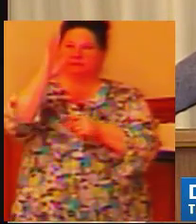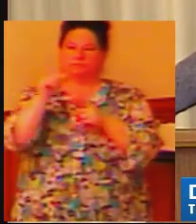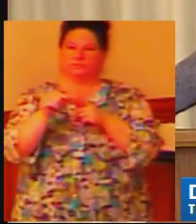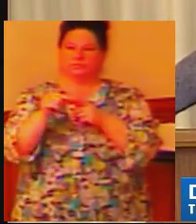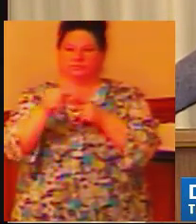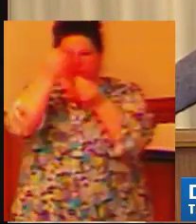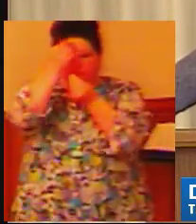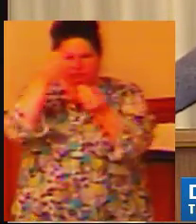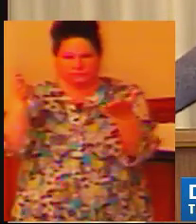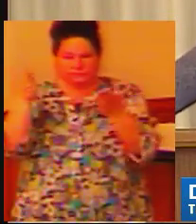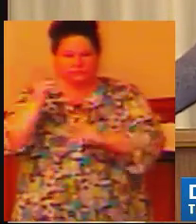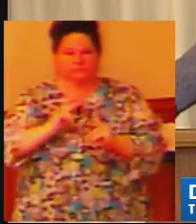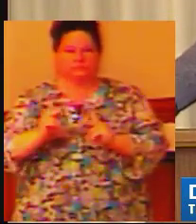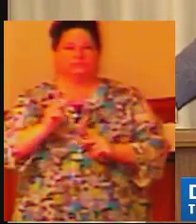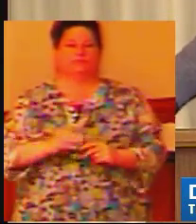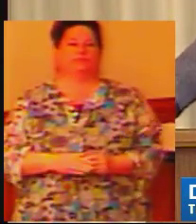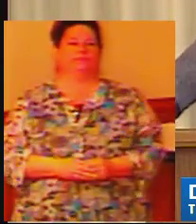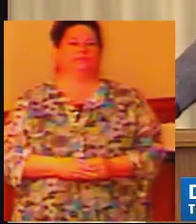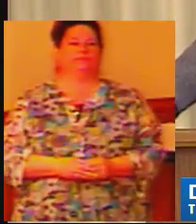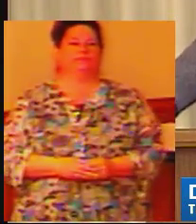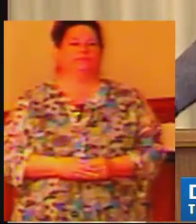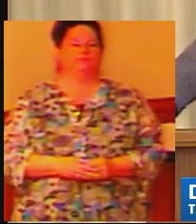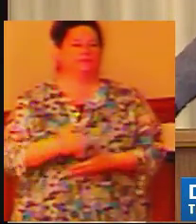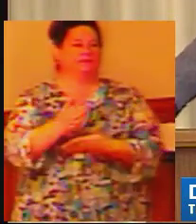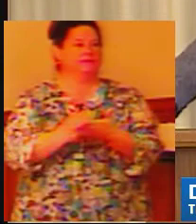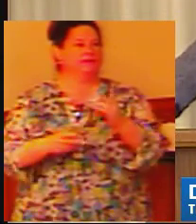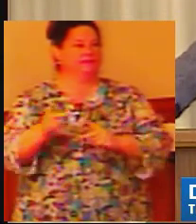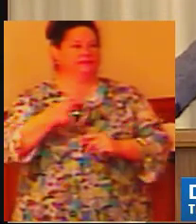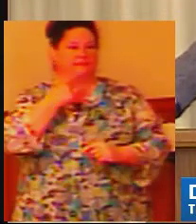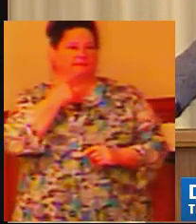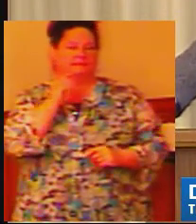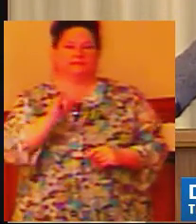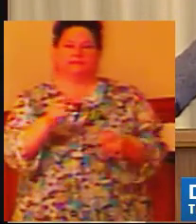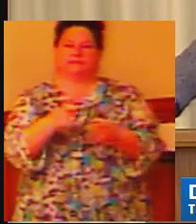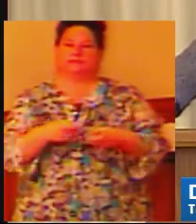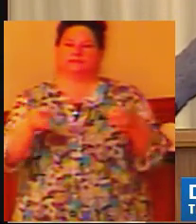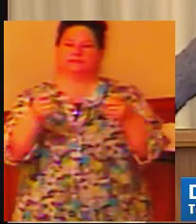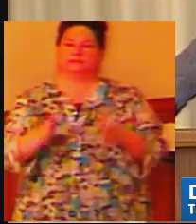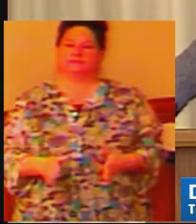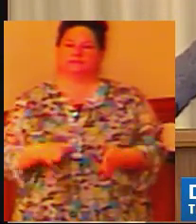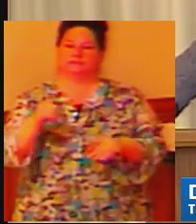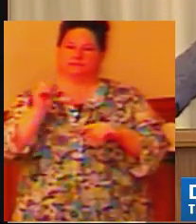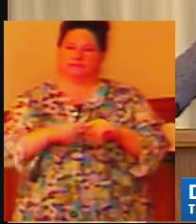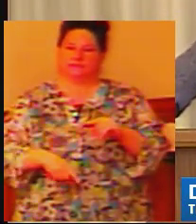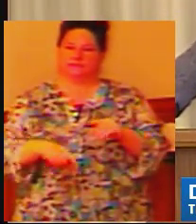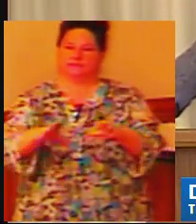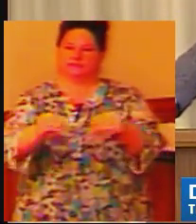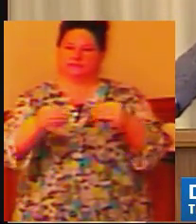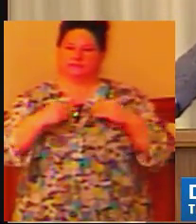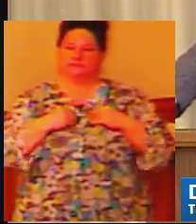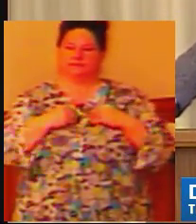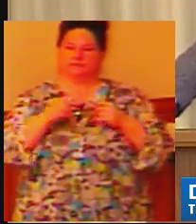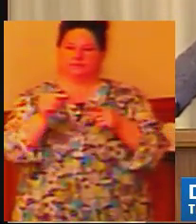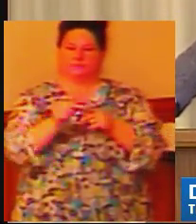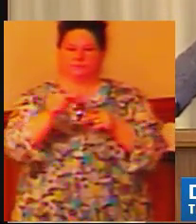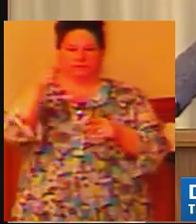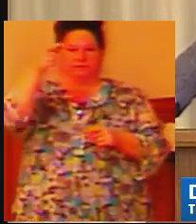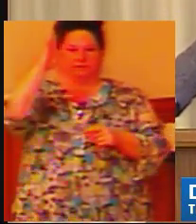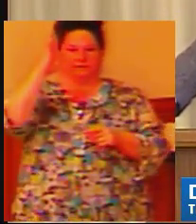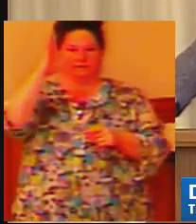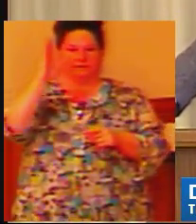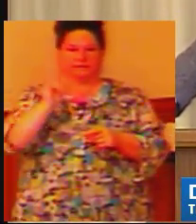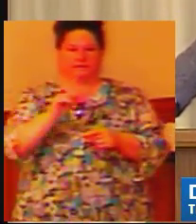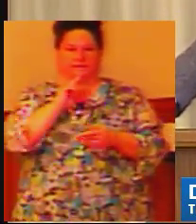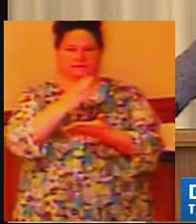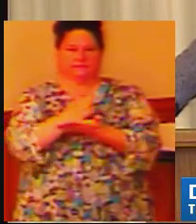there. Some have said that sinners are incapable of receiving the word of God, and this is